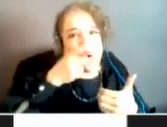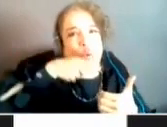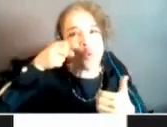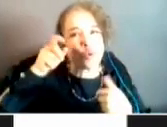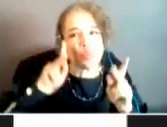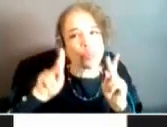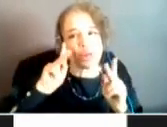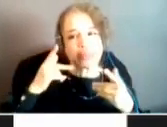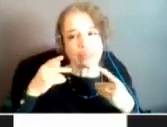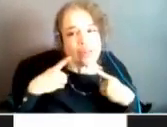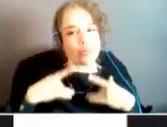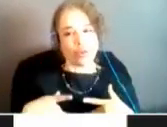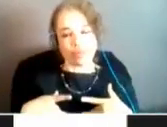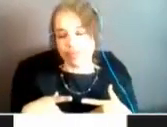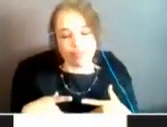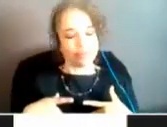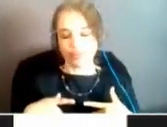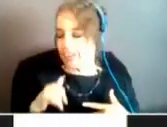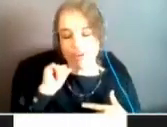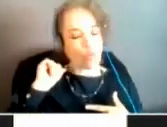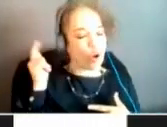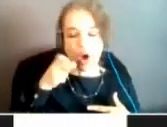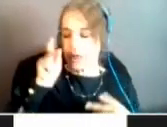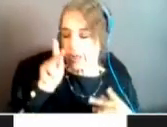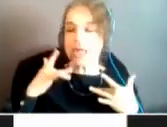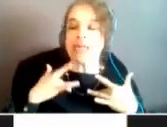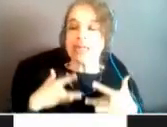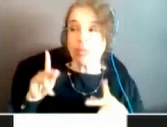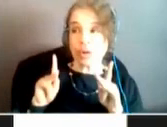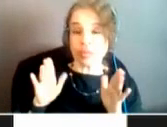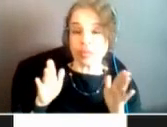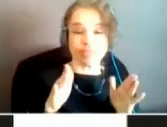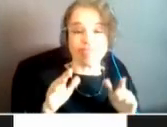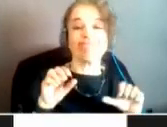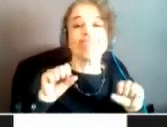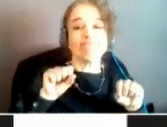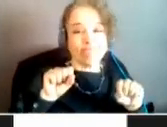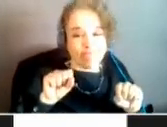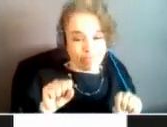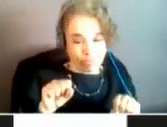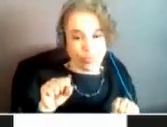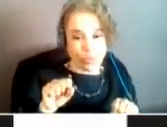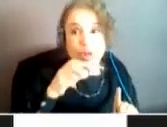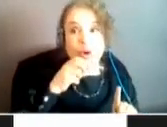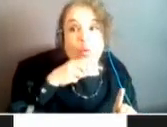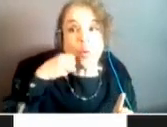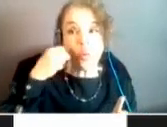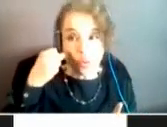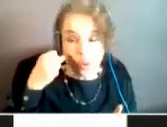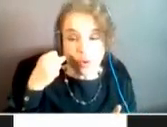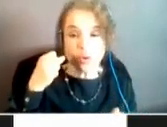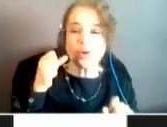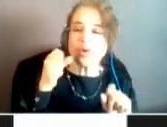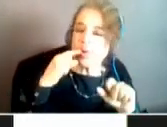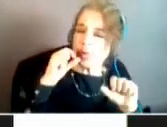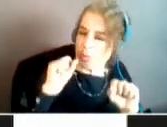people are depressed, and depressed people can also be older. And we've got